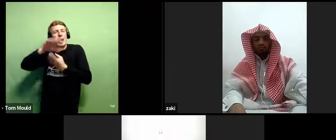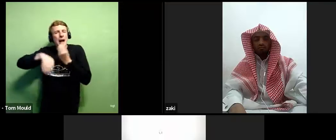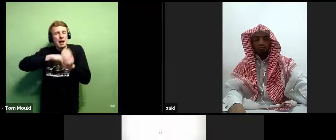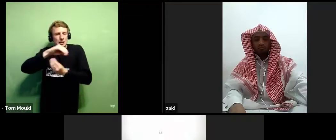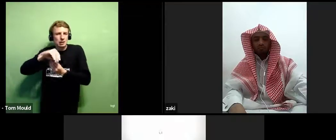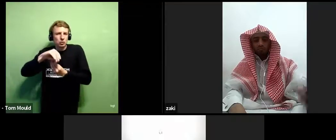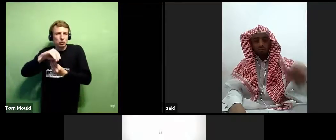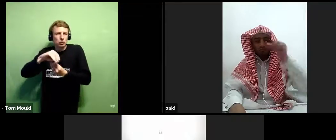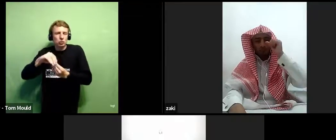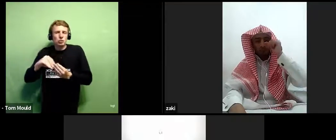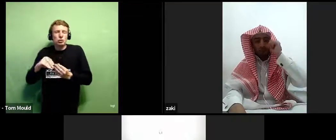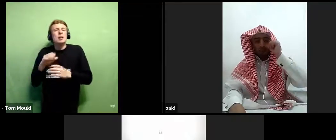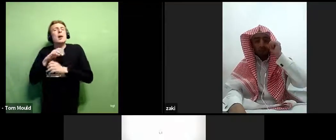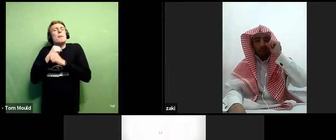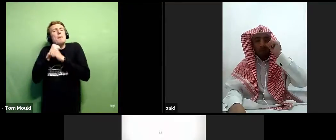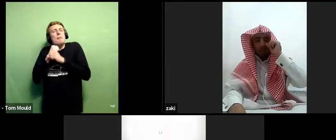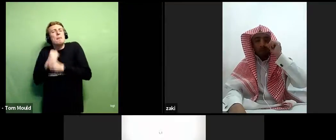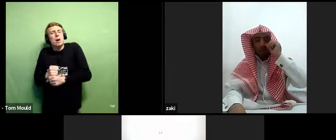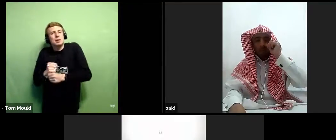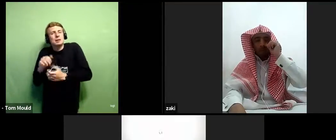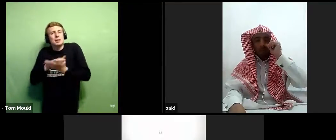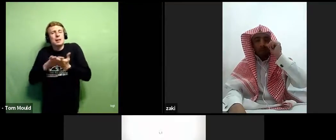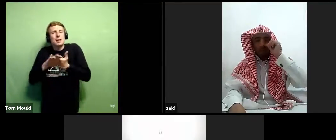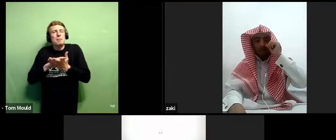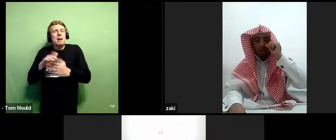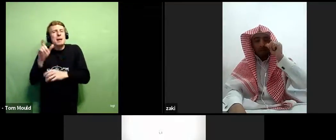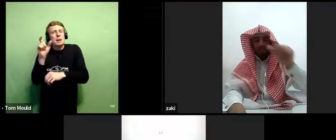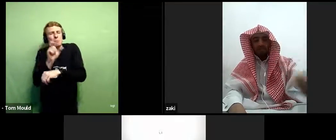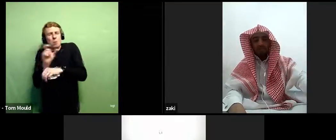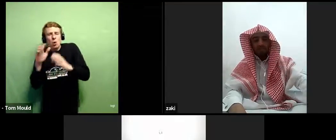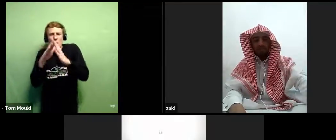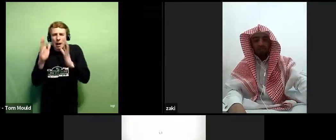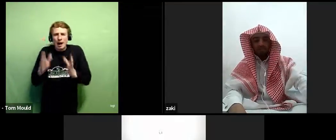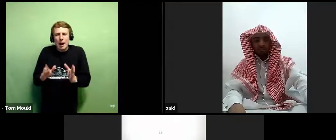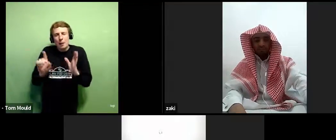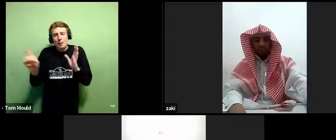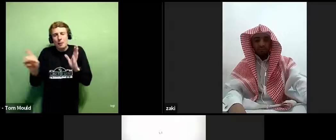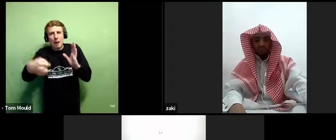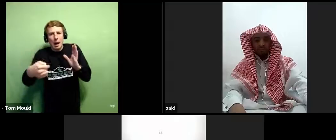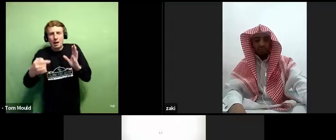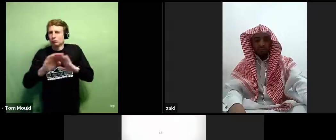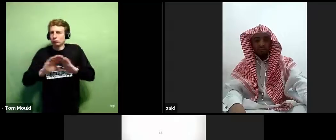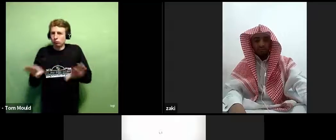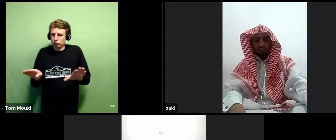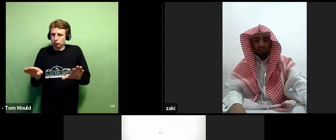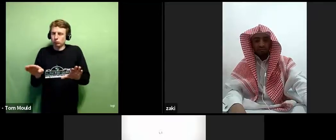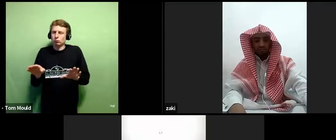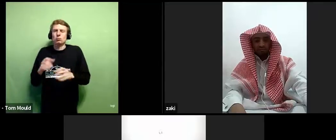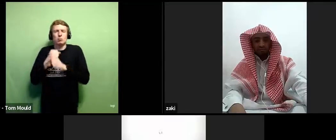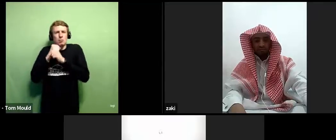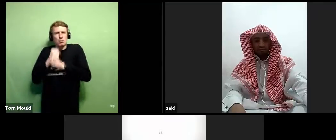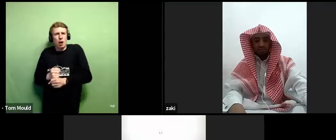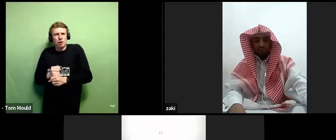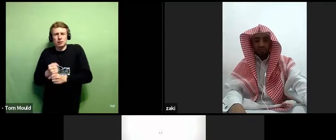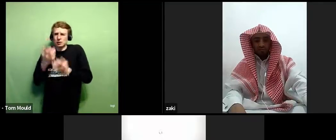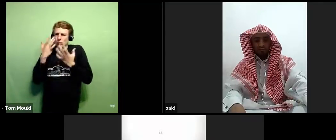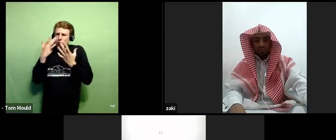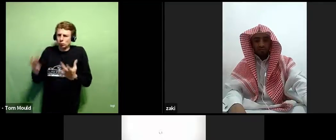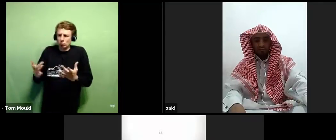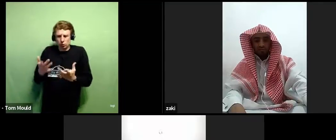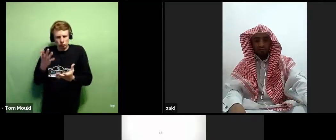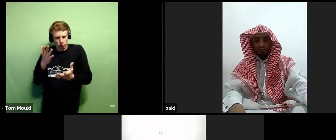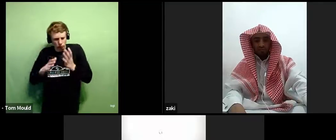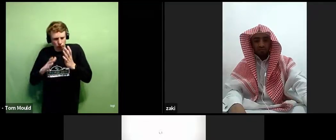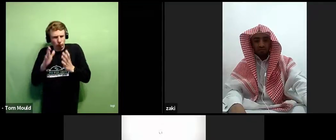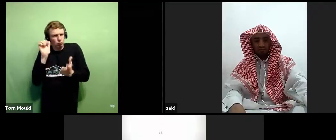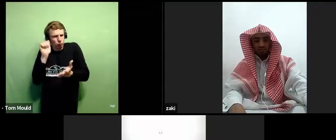back, but piety is the quality of the one who fears Allah. So enter the houses through their proper doors